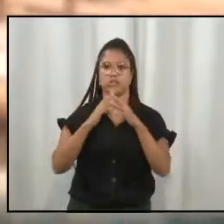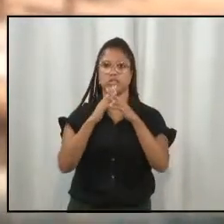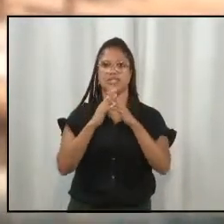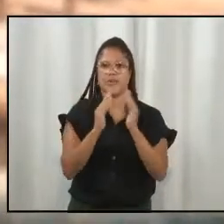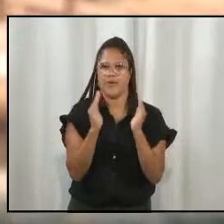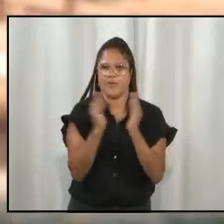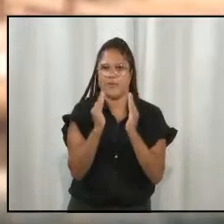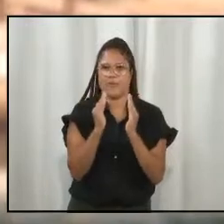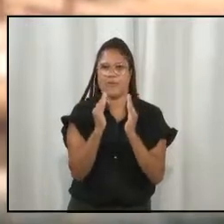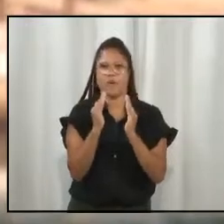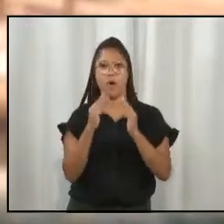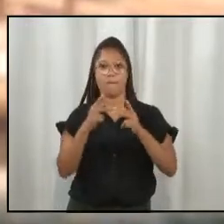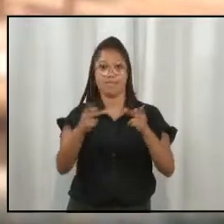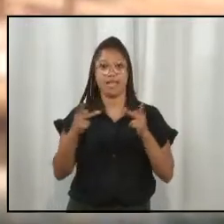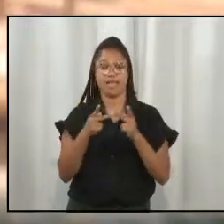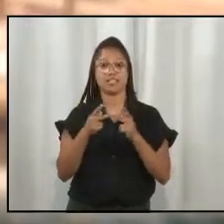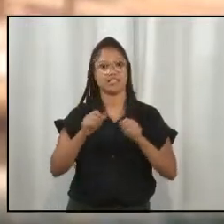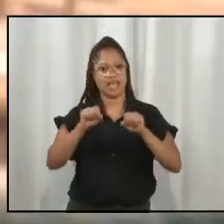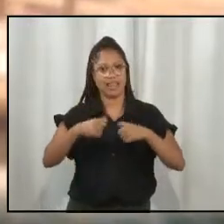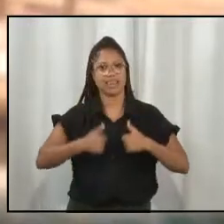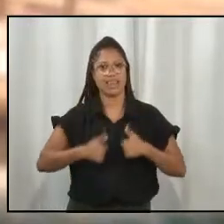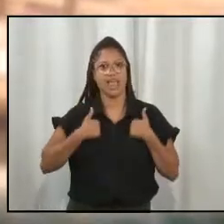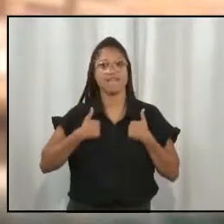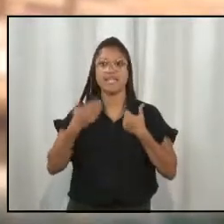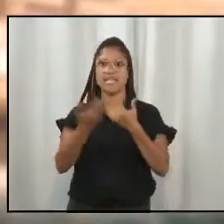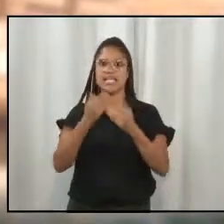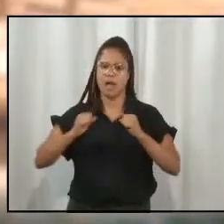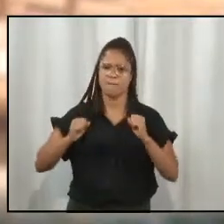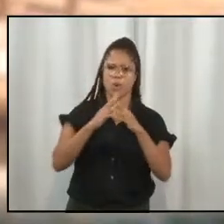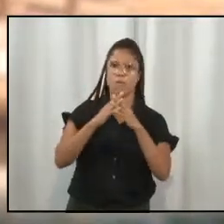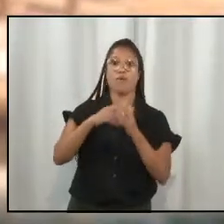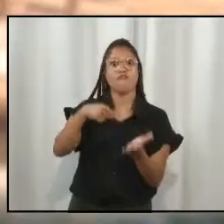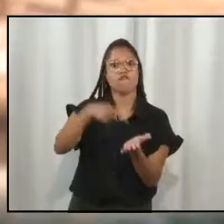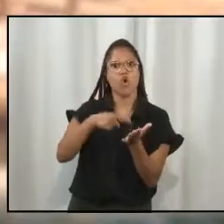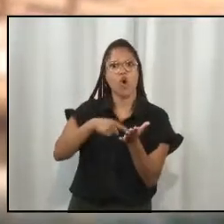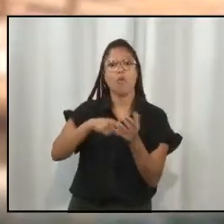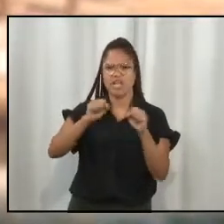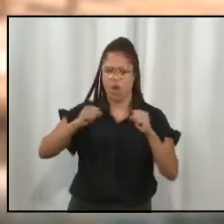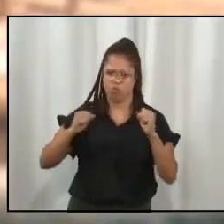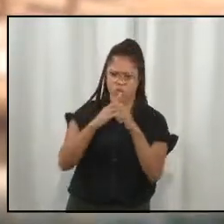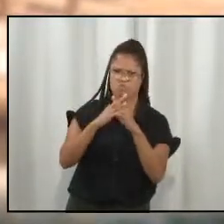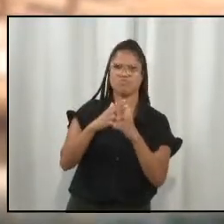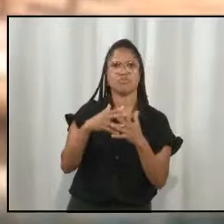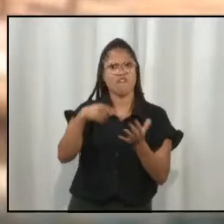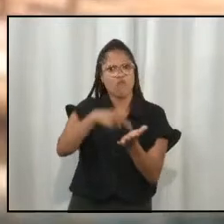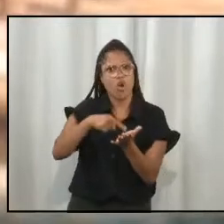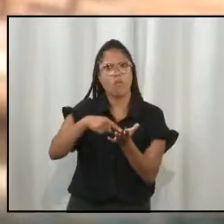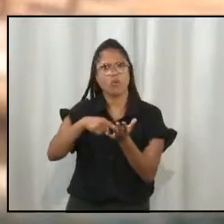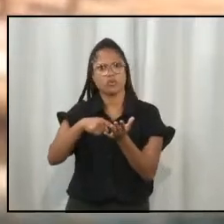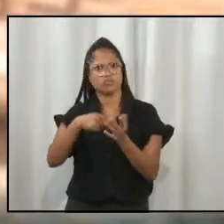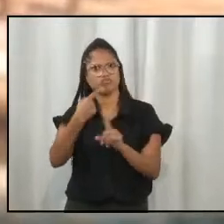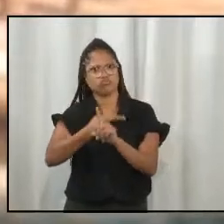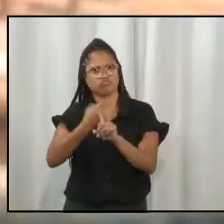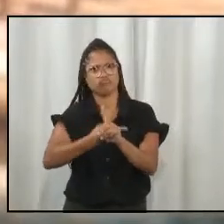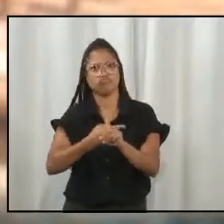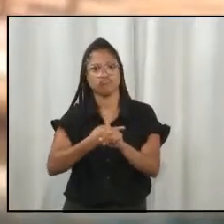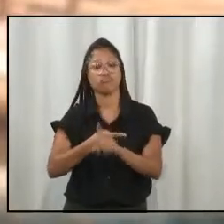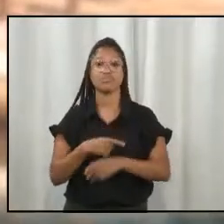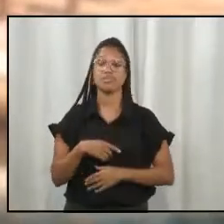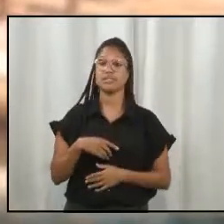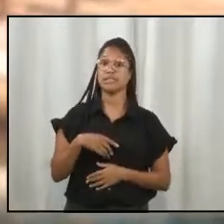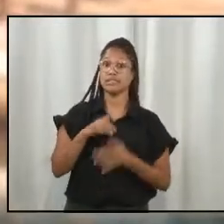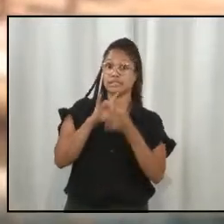people that can be deployed quickly and affordably for people who need that type of housing. Within a